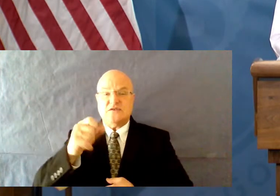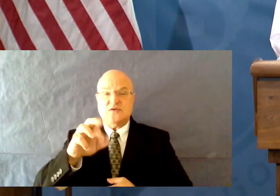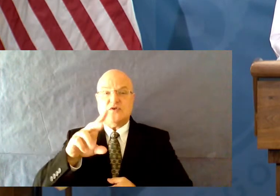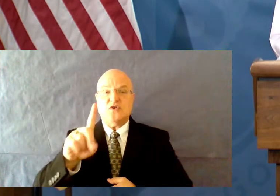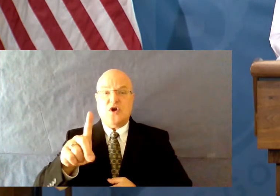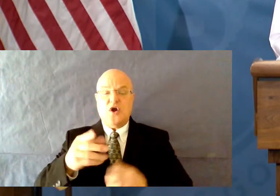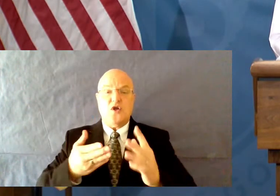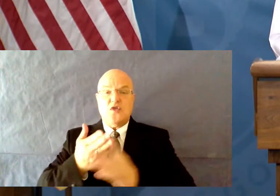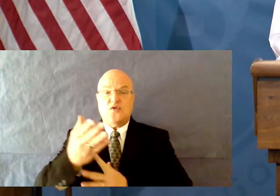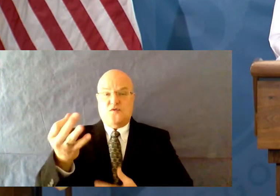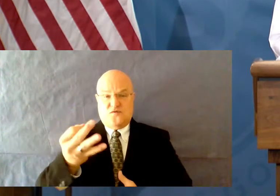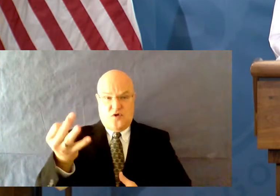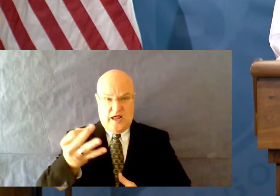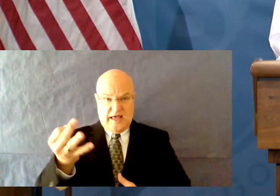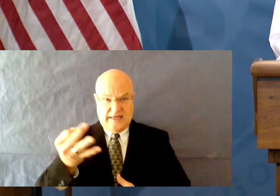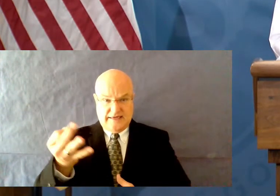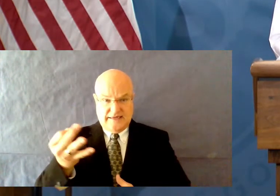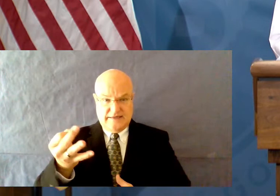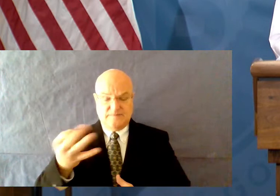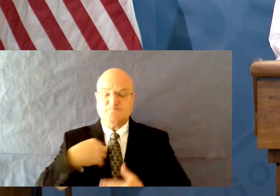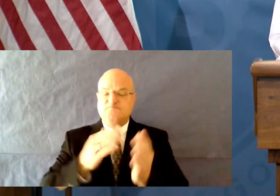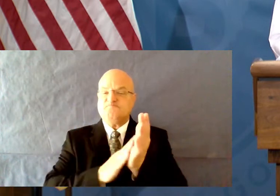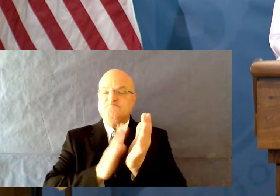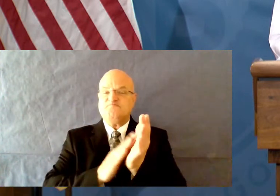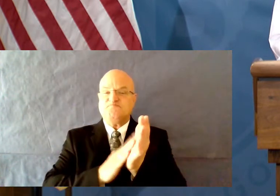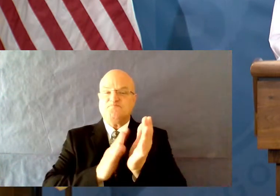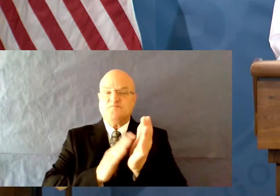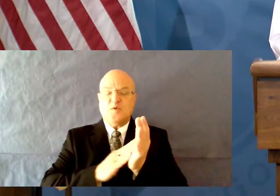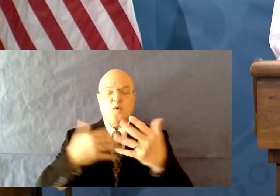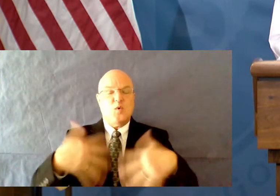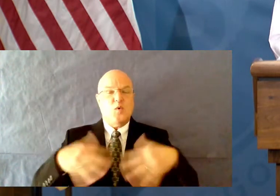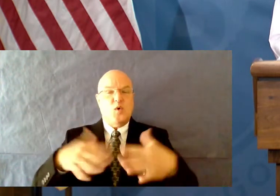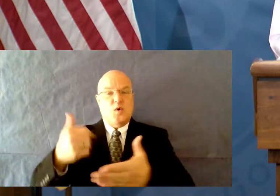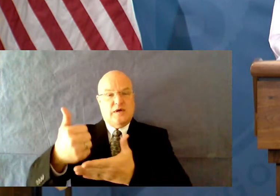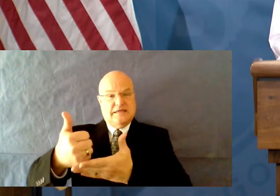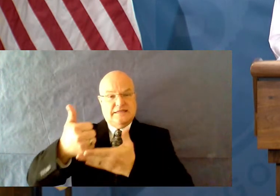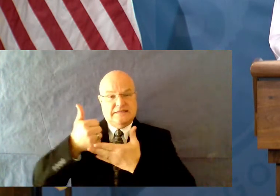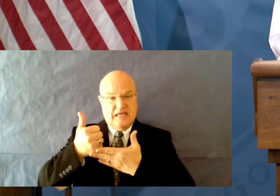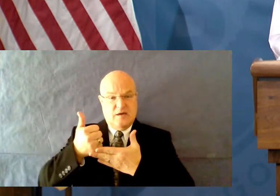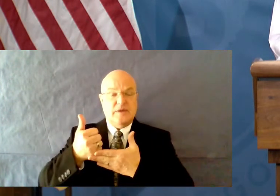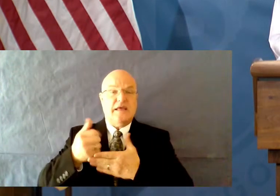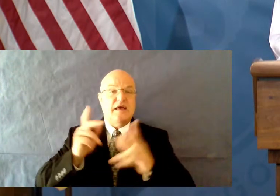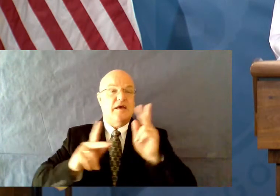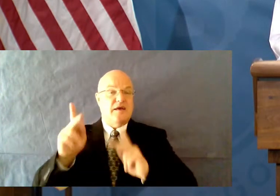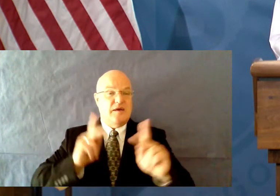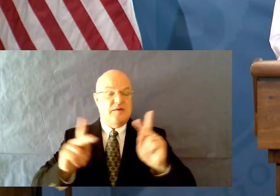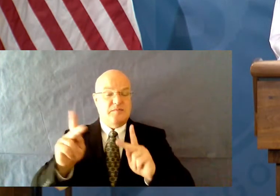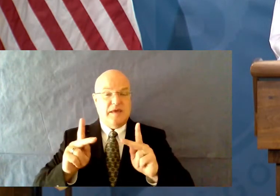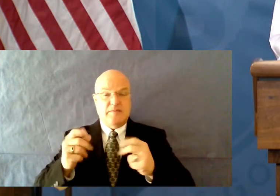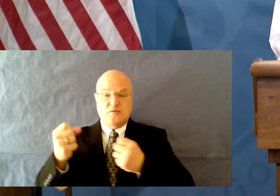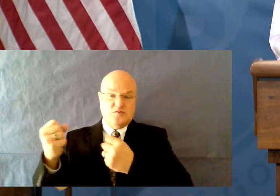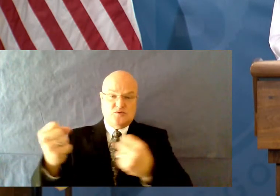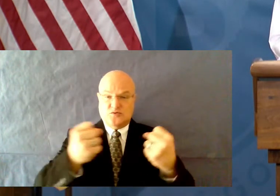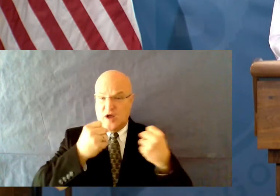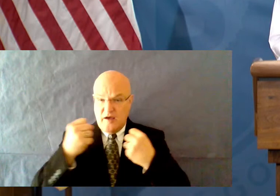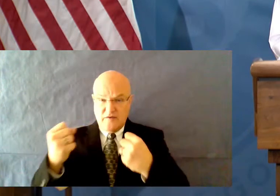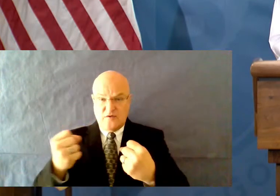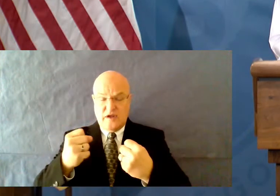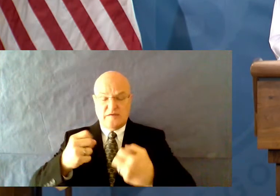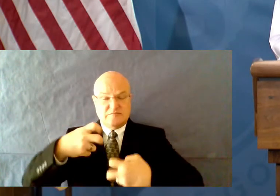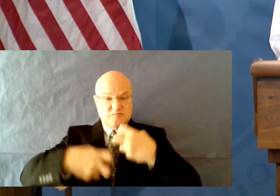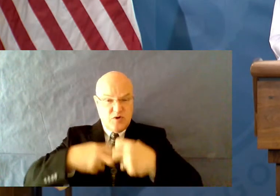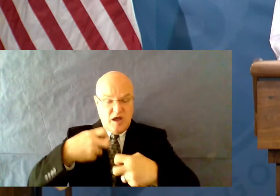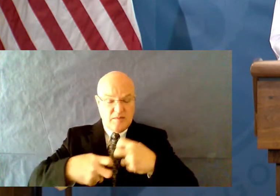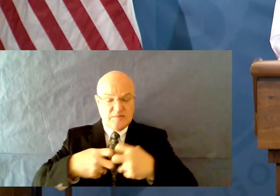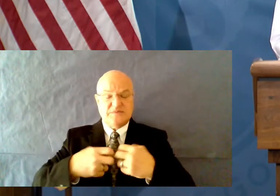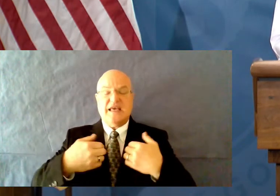through Friday, and I want to applaud them for being of such assistance to motorists, to those that are providing